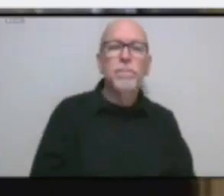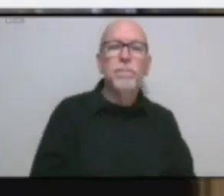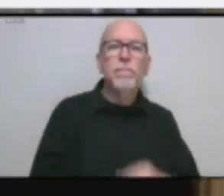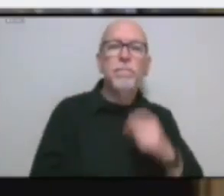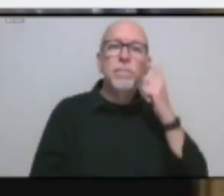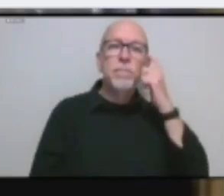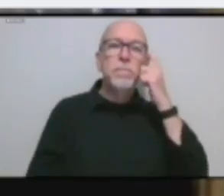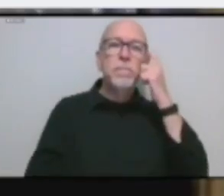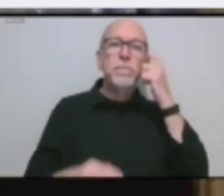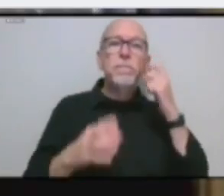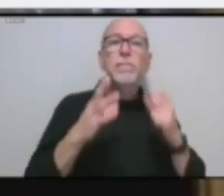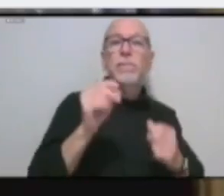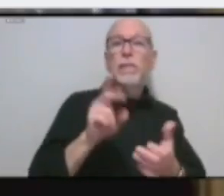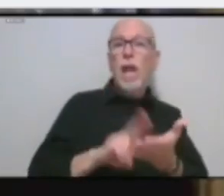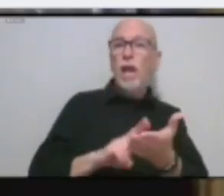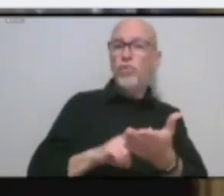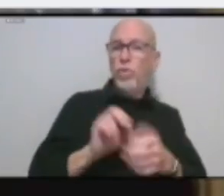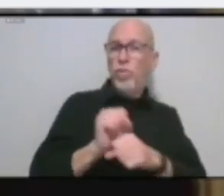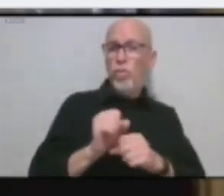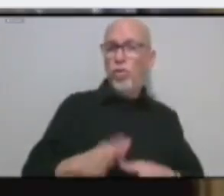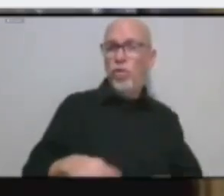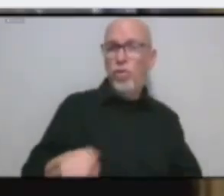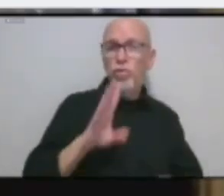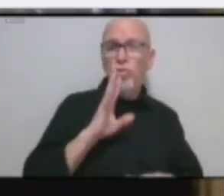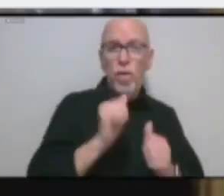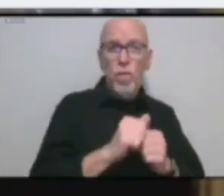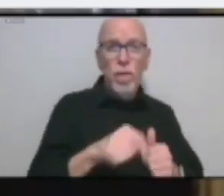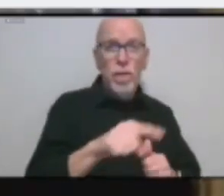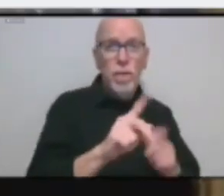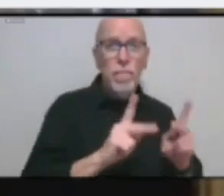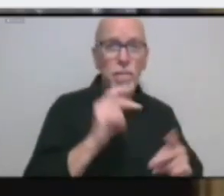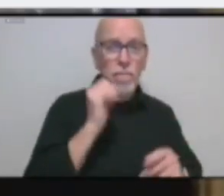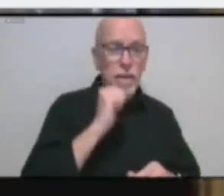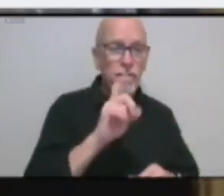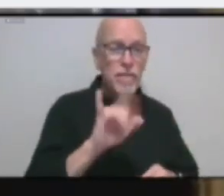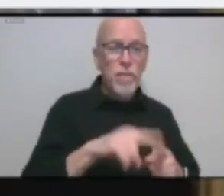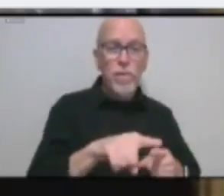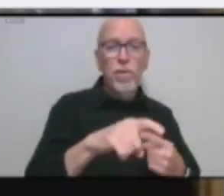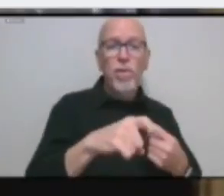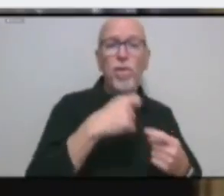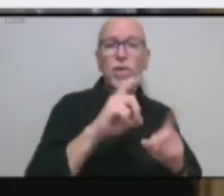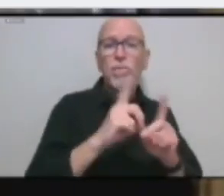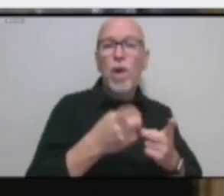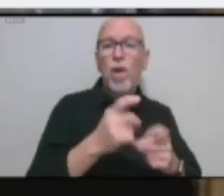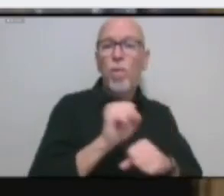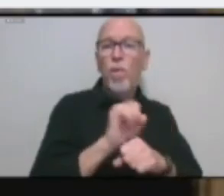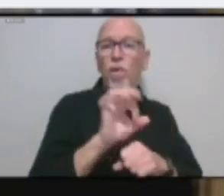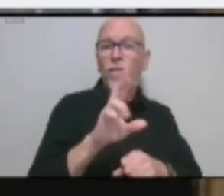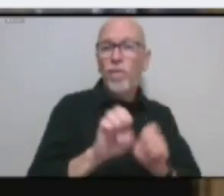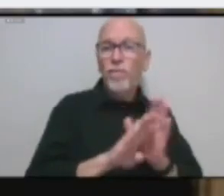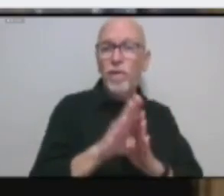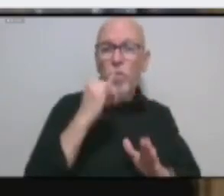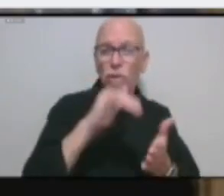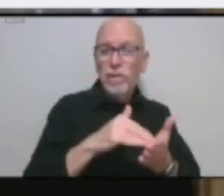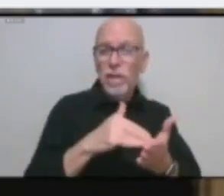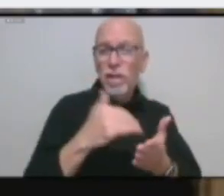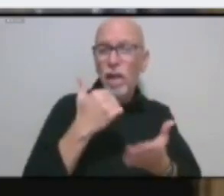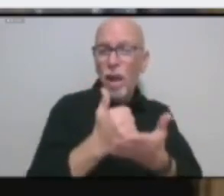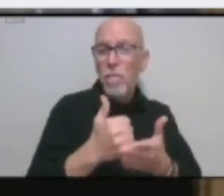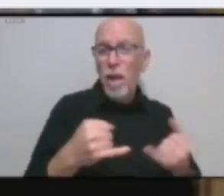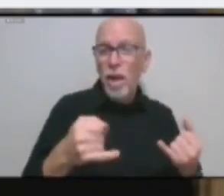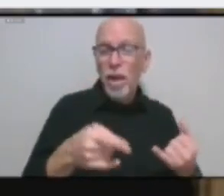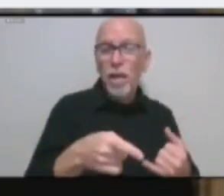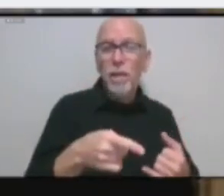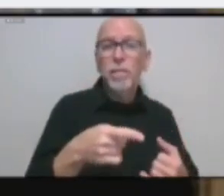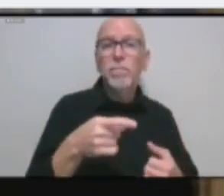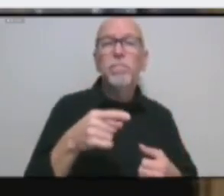And a contracted worker who talked to these people every day when they call the Department of Workforce Development call center helpline says